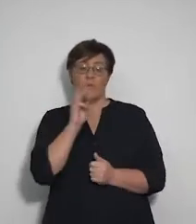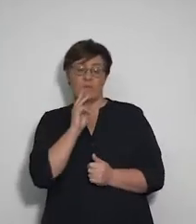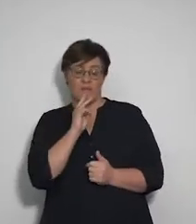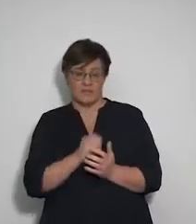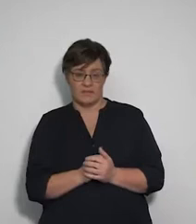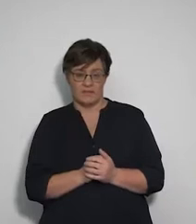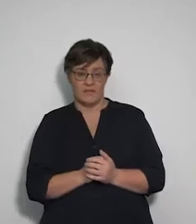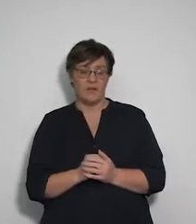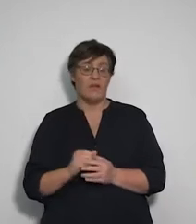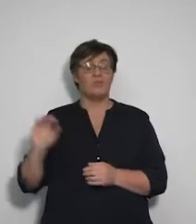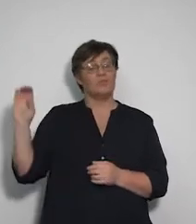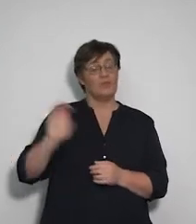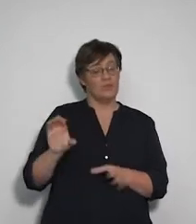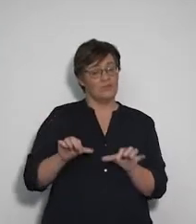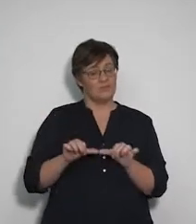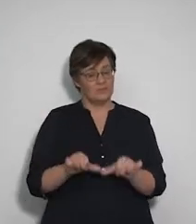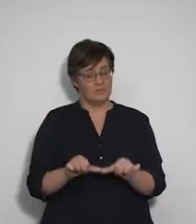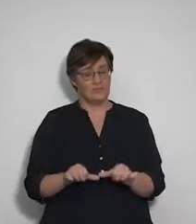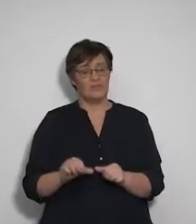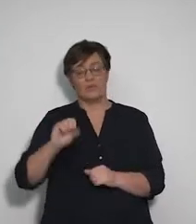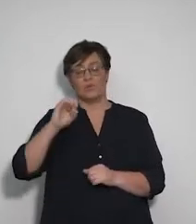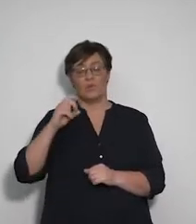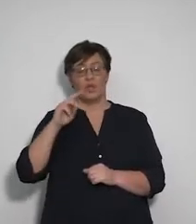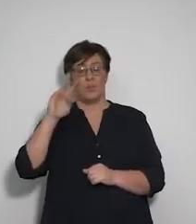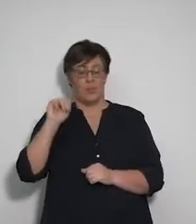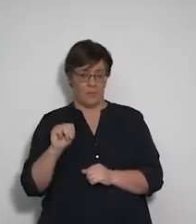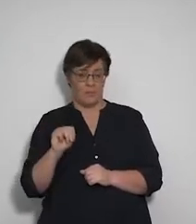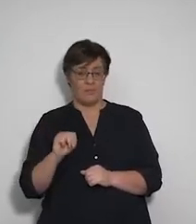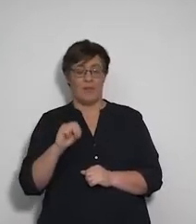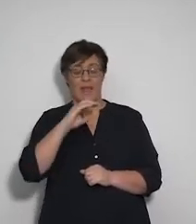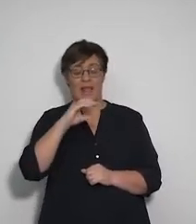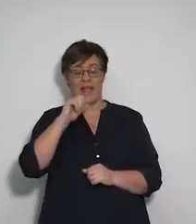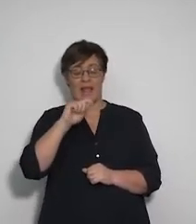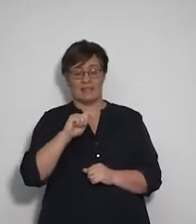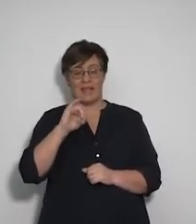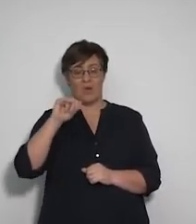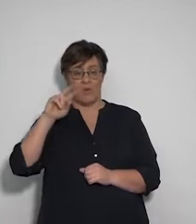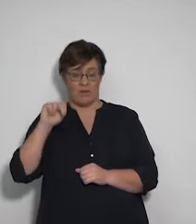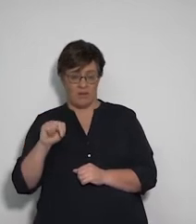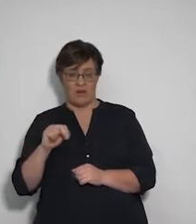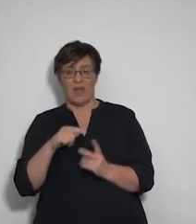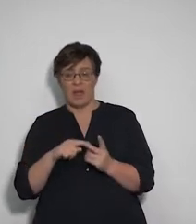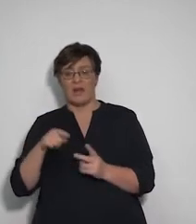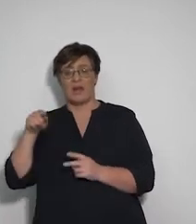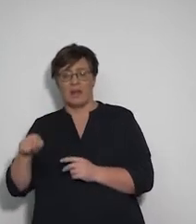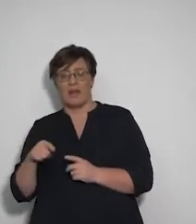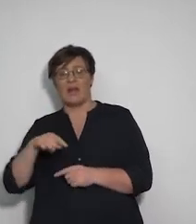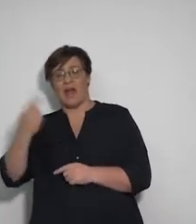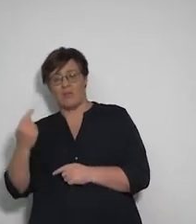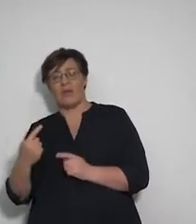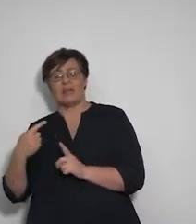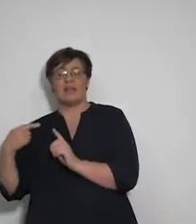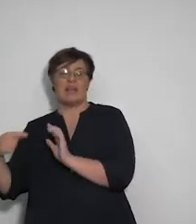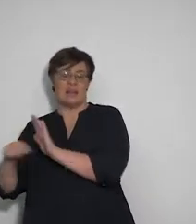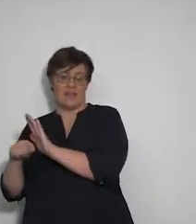So the salt consists of the sodium cation, which is positive, and the chloride anion, which is negative, right?